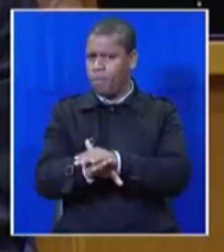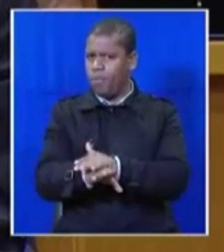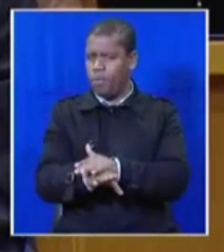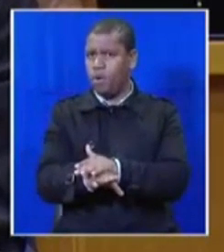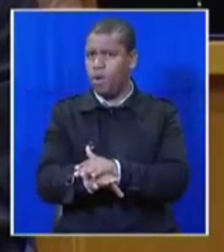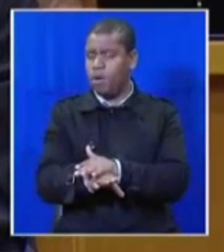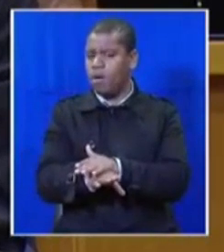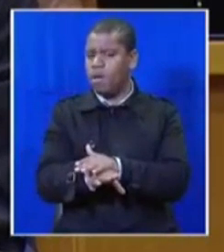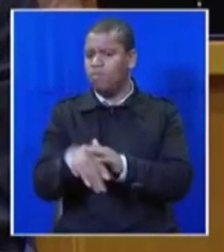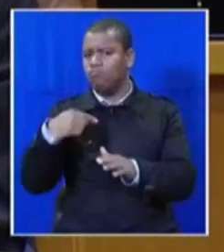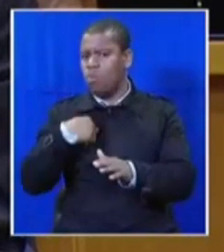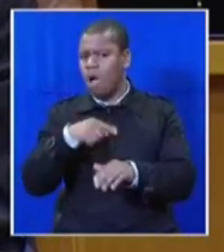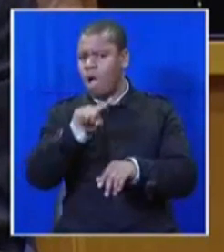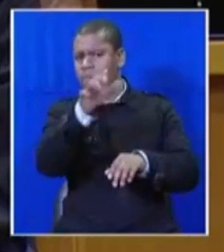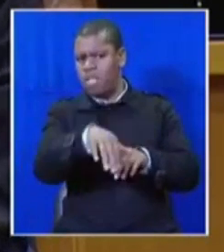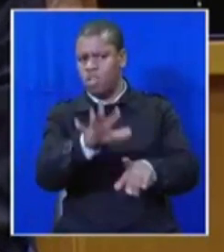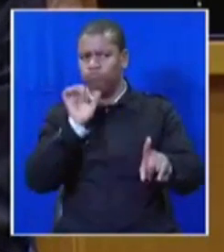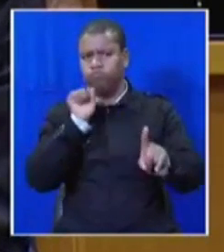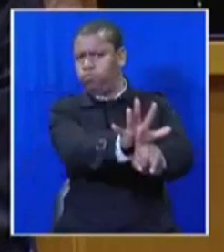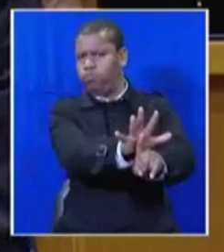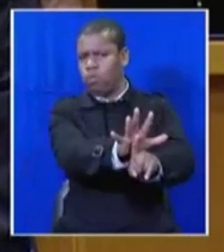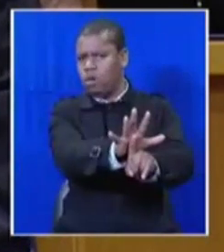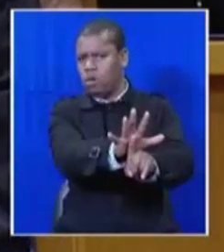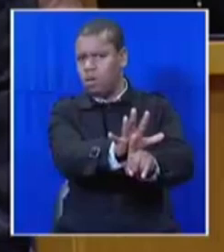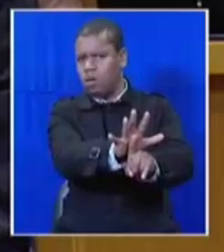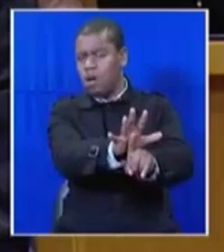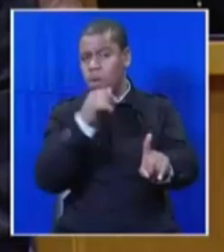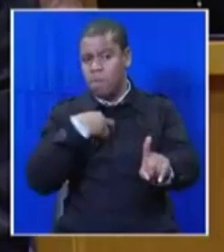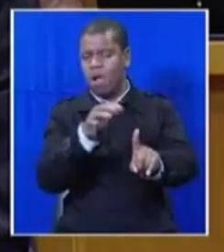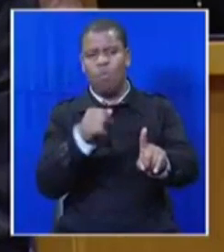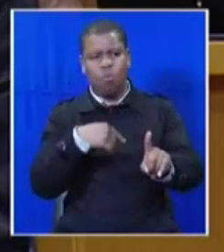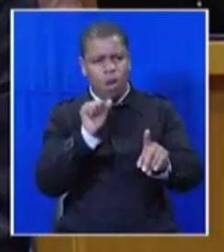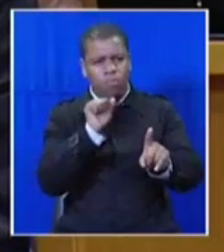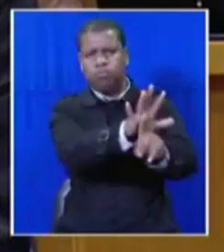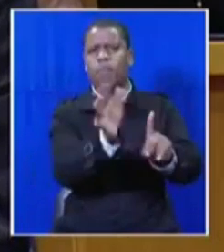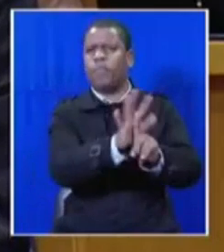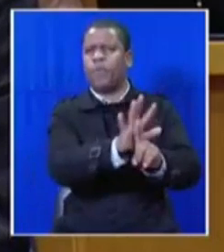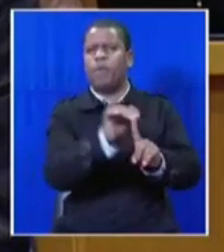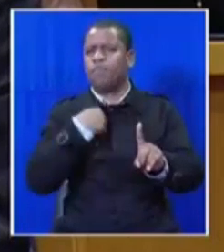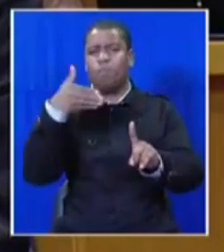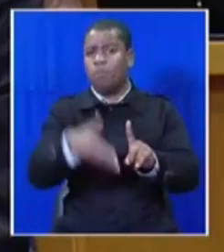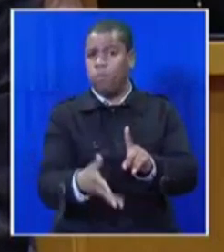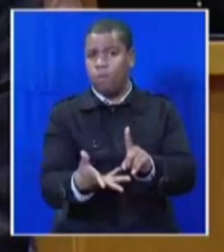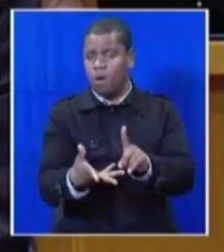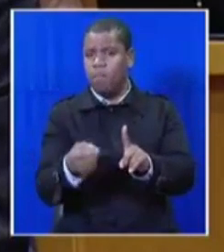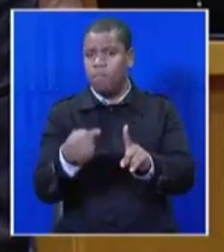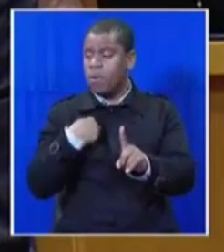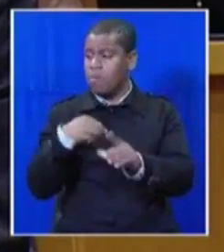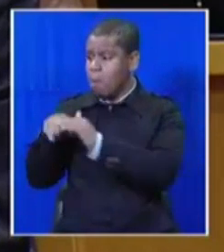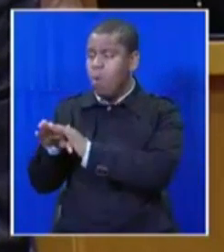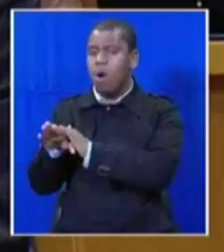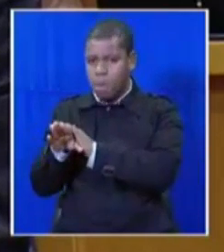There was no threat to anybody's life here. And I think that a more appropriate direction for you to have gone would